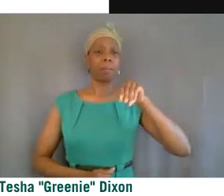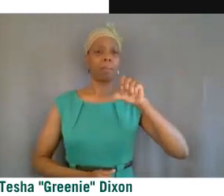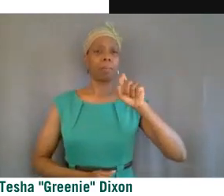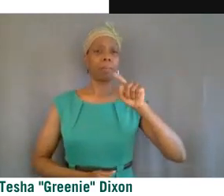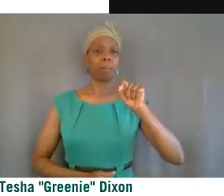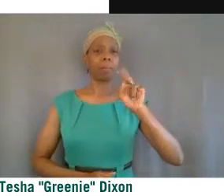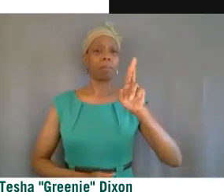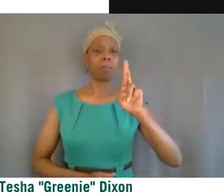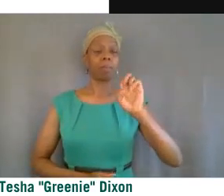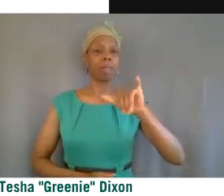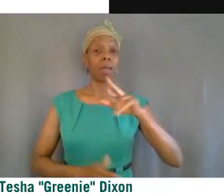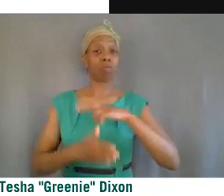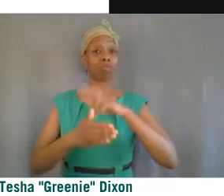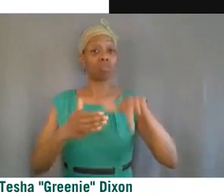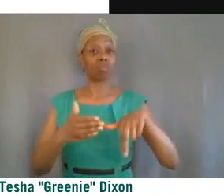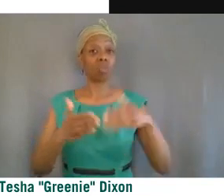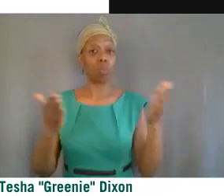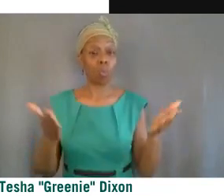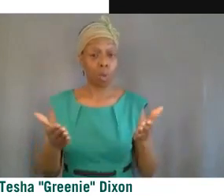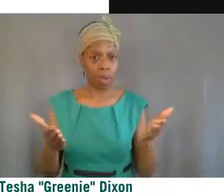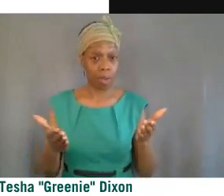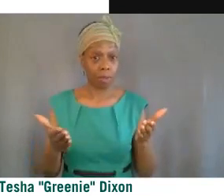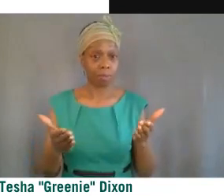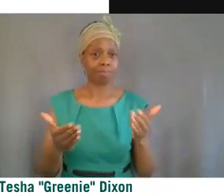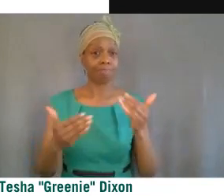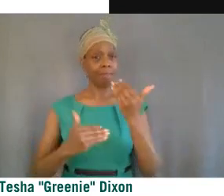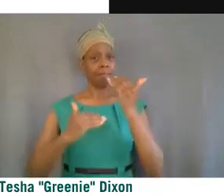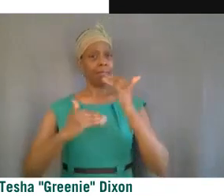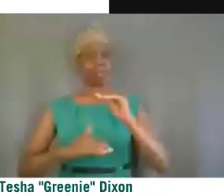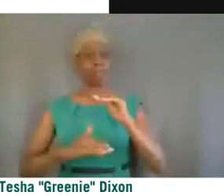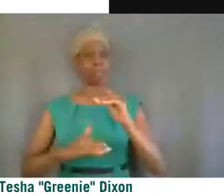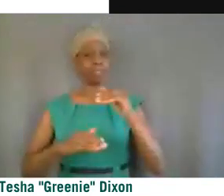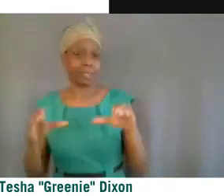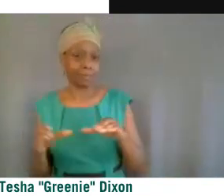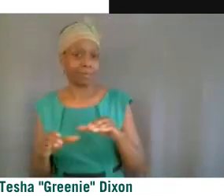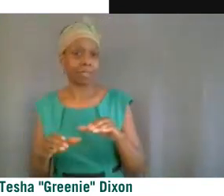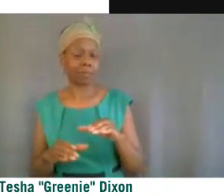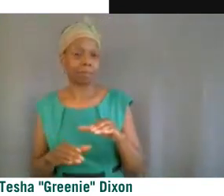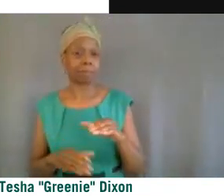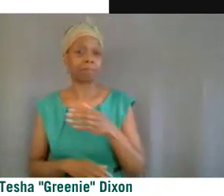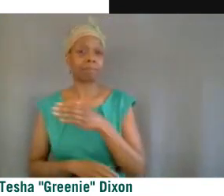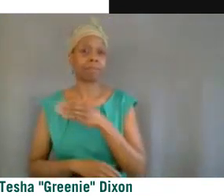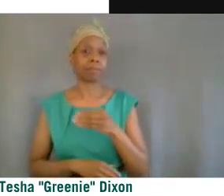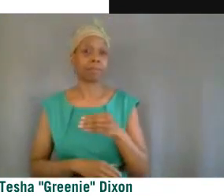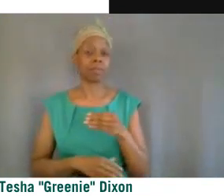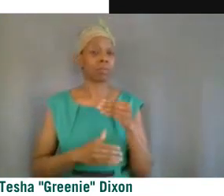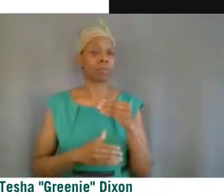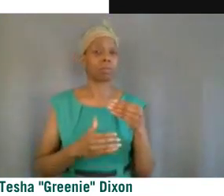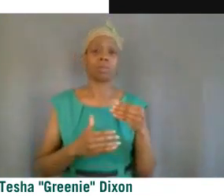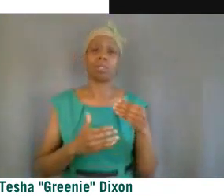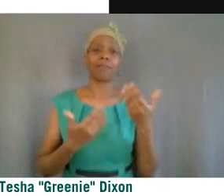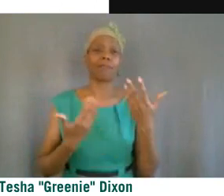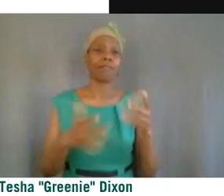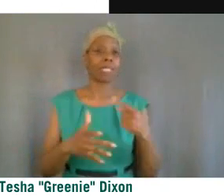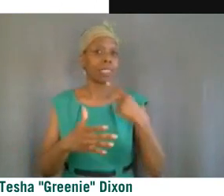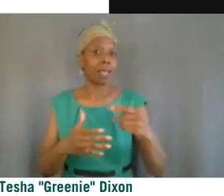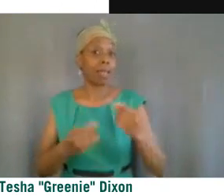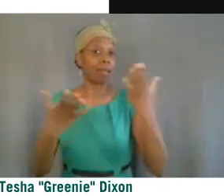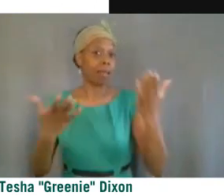in limitations in activity. And, I've already said a lot there.